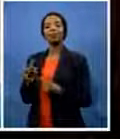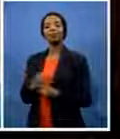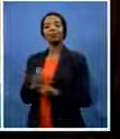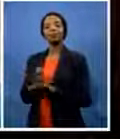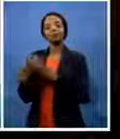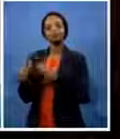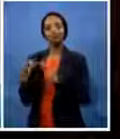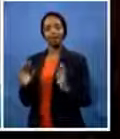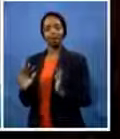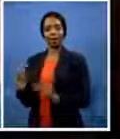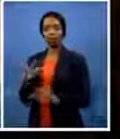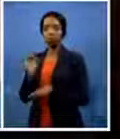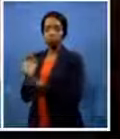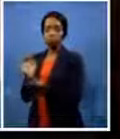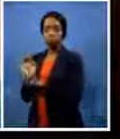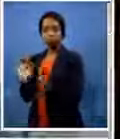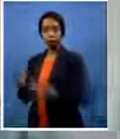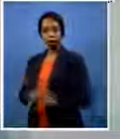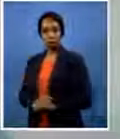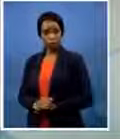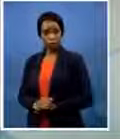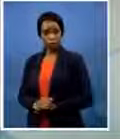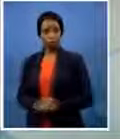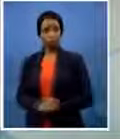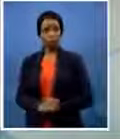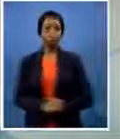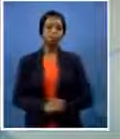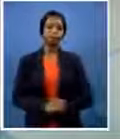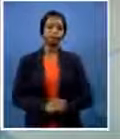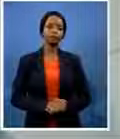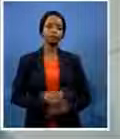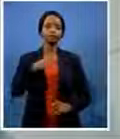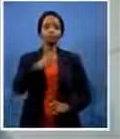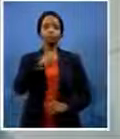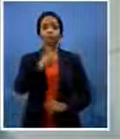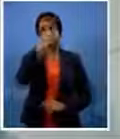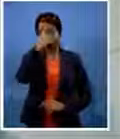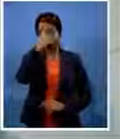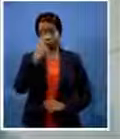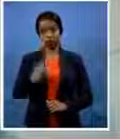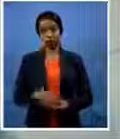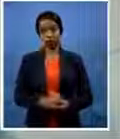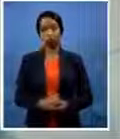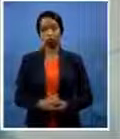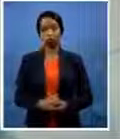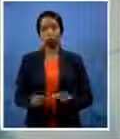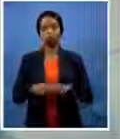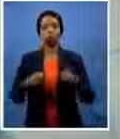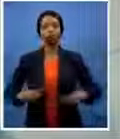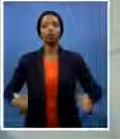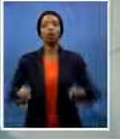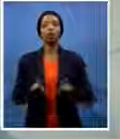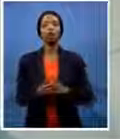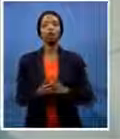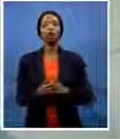I think, as with most or all financial or fiscal, shall we say,